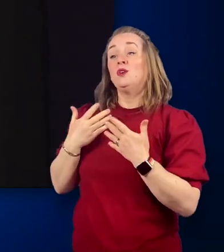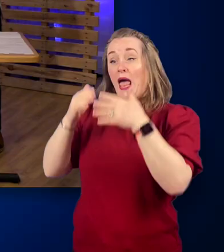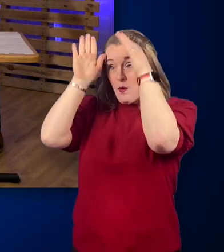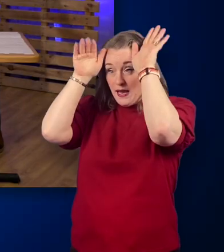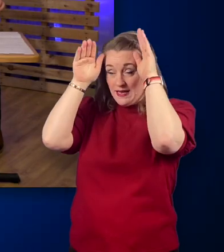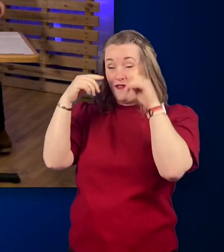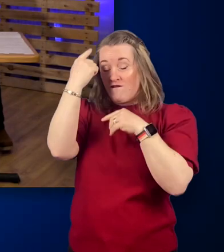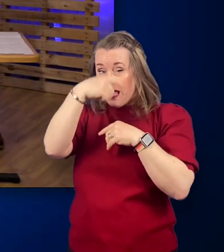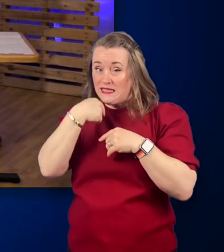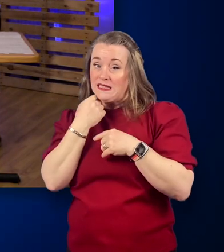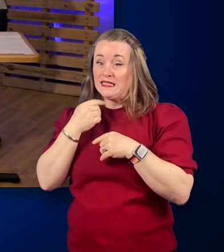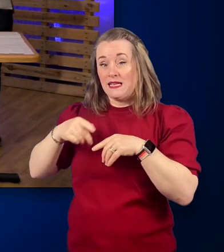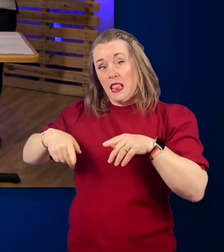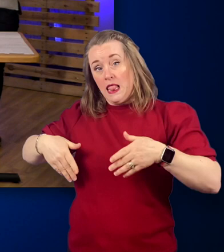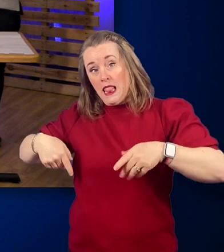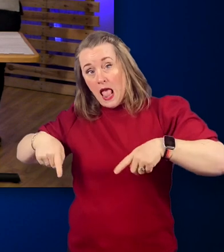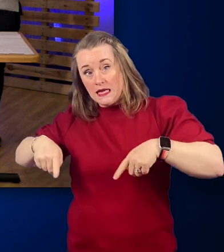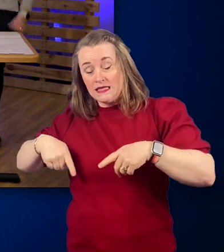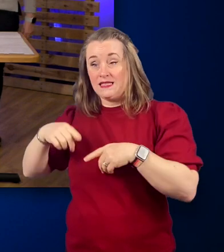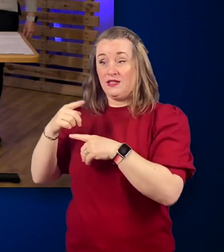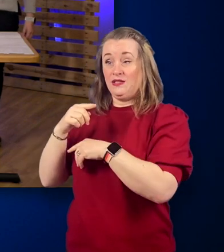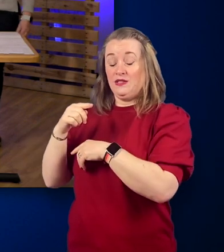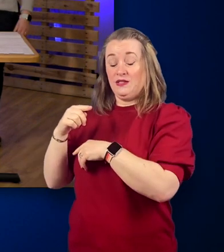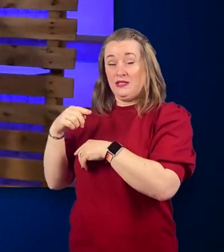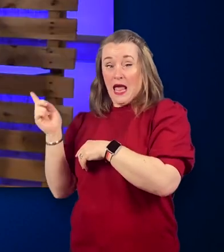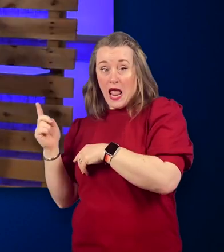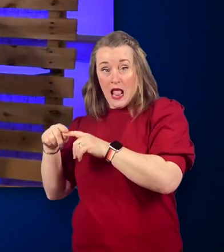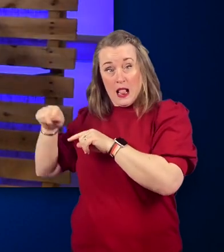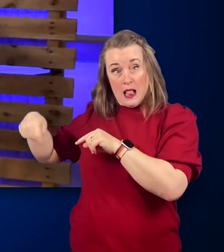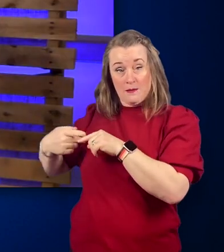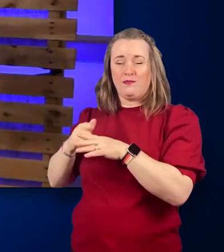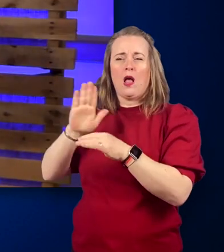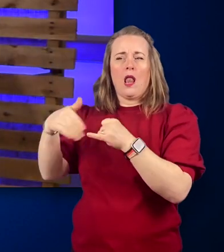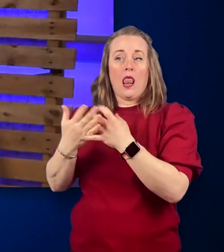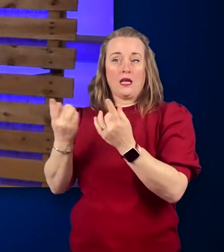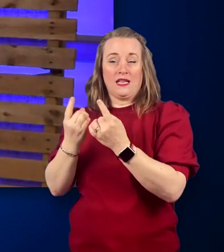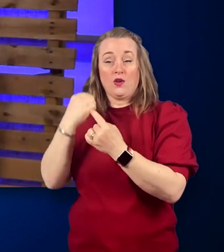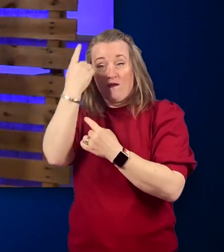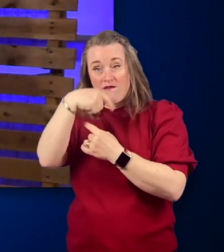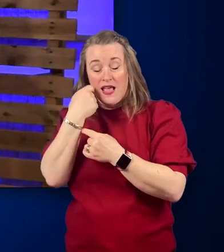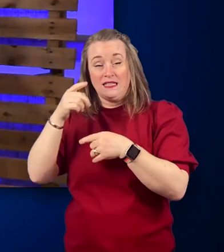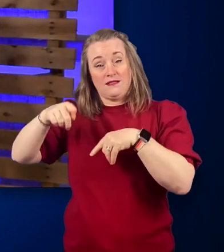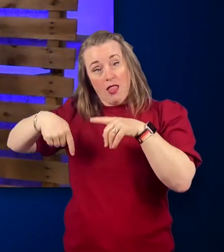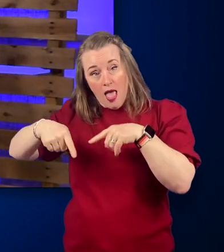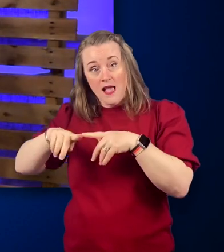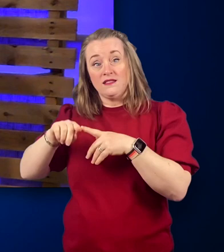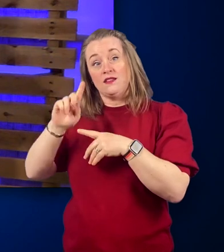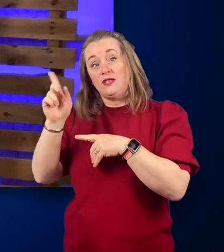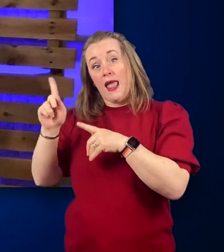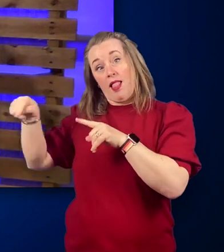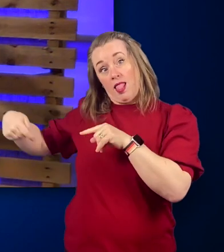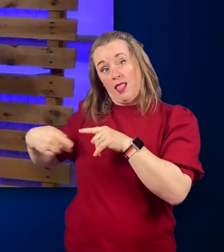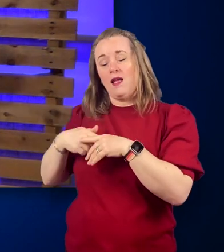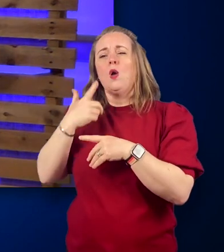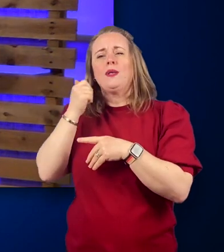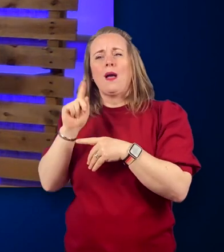Ta-da! Excellent. And the final bit you need to do with your donkey, it's got some legs, it's got a face, is you can put